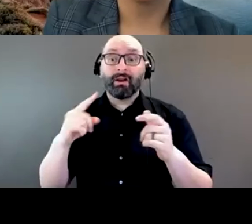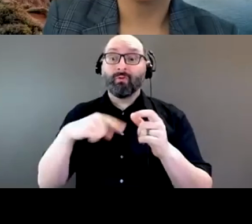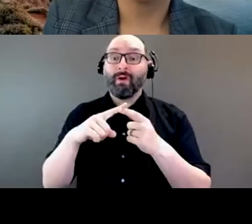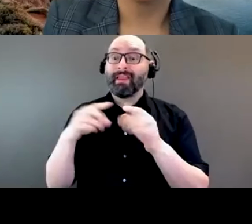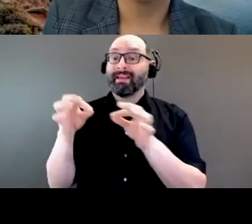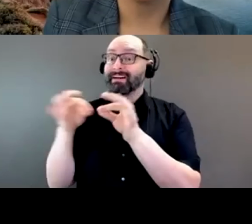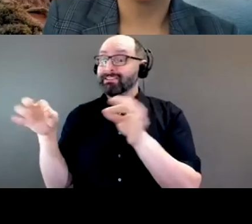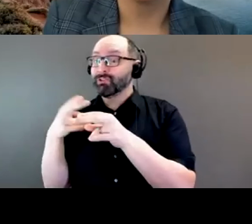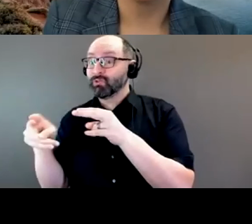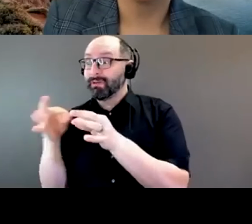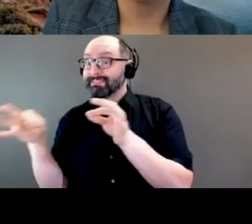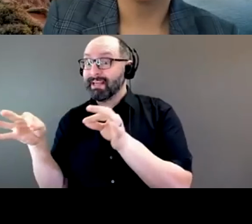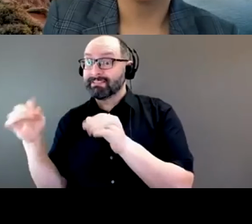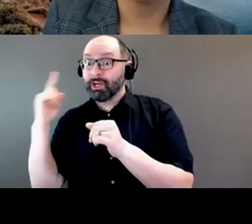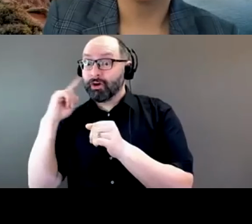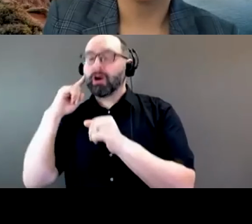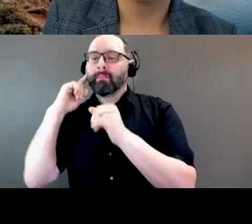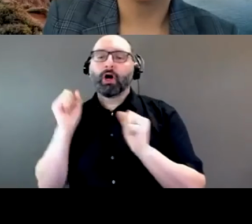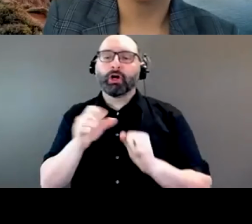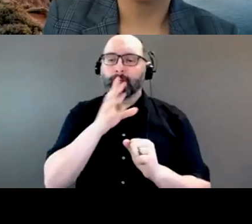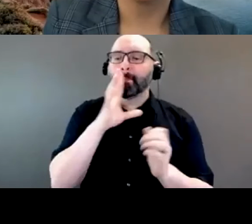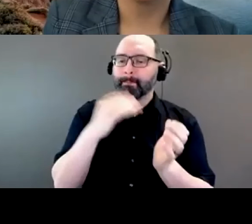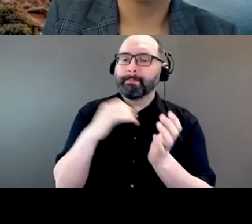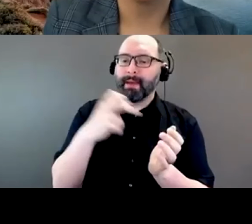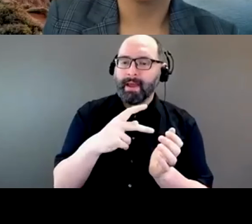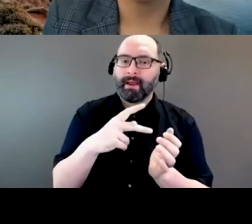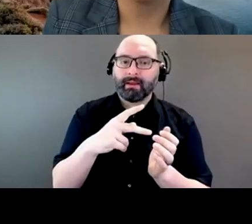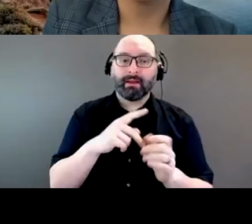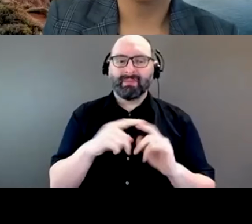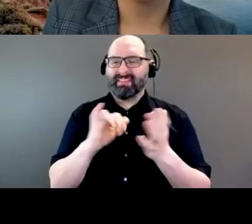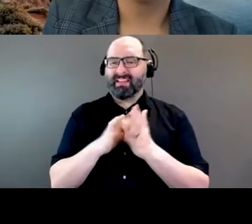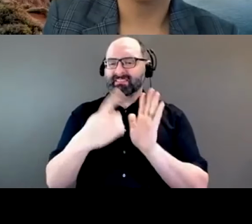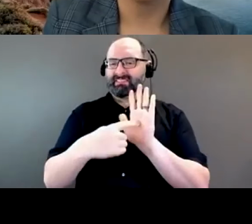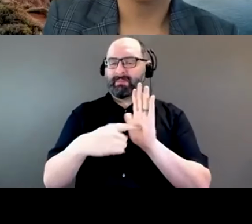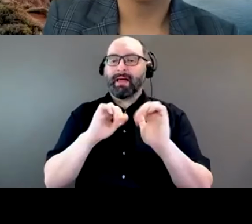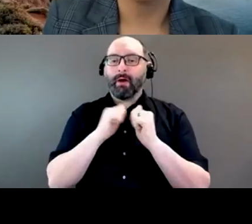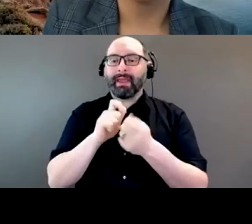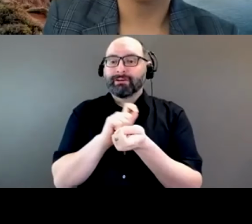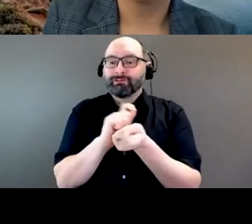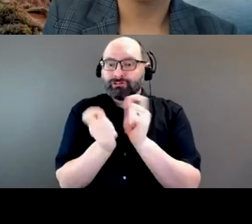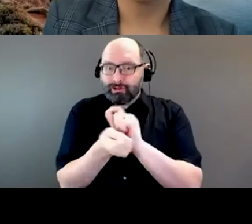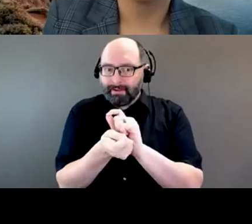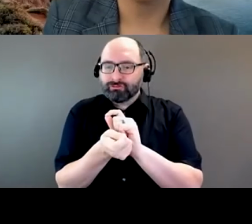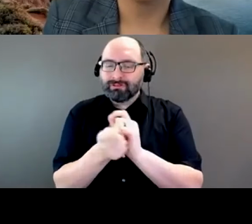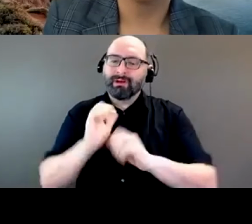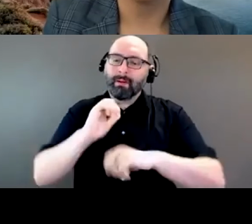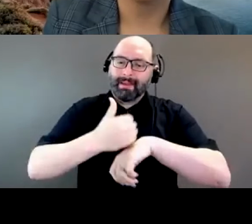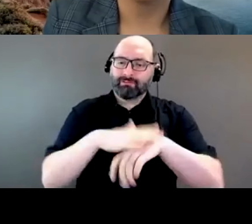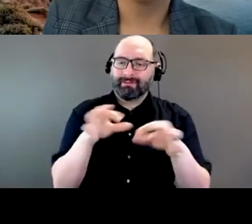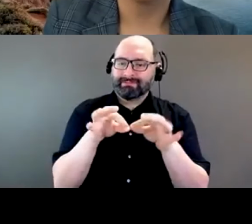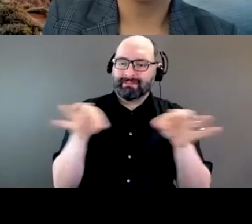back. So this could be an example of how we can change our behavior with your sentences for them